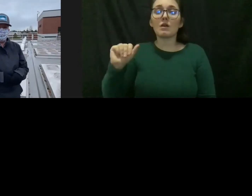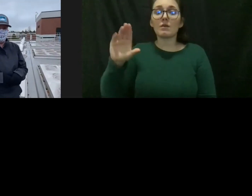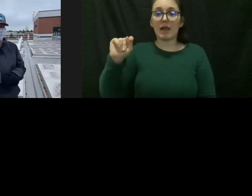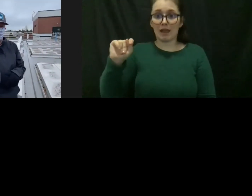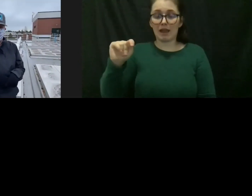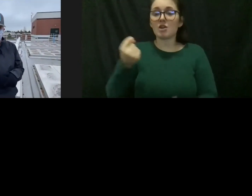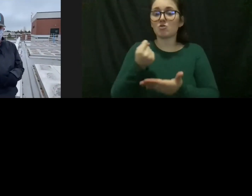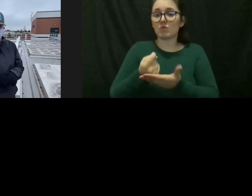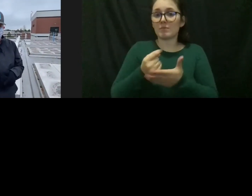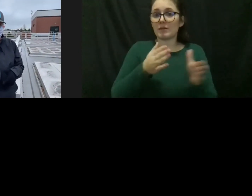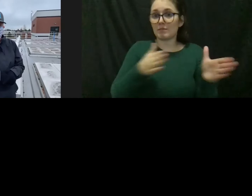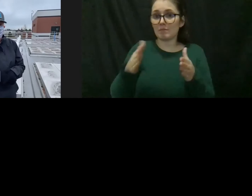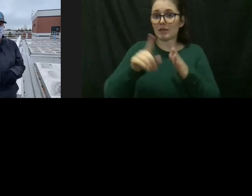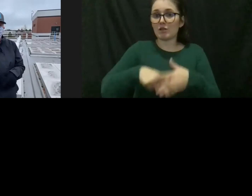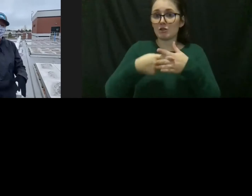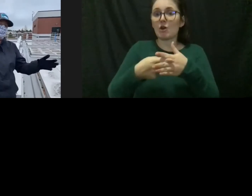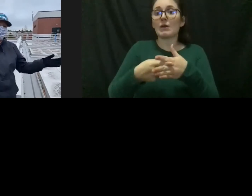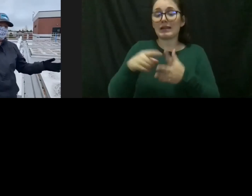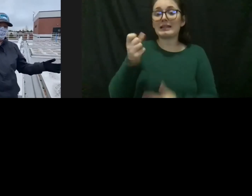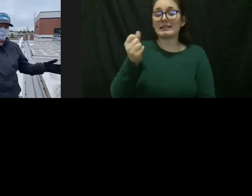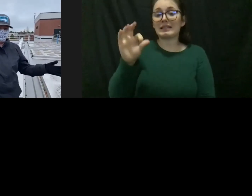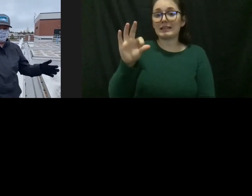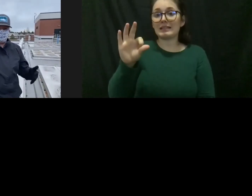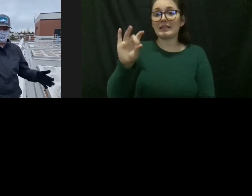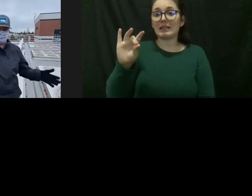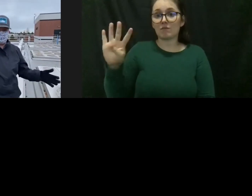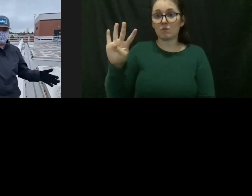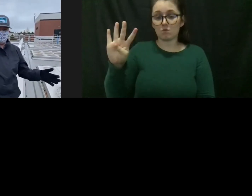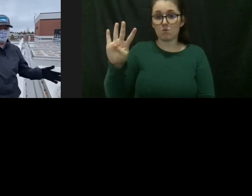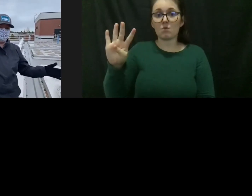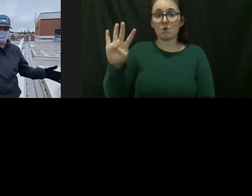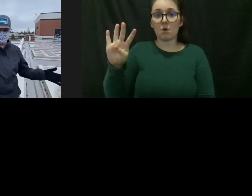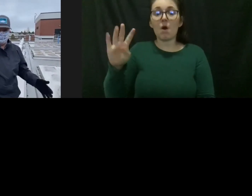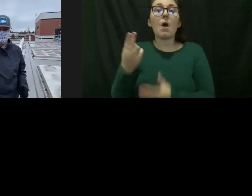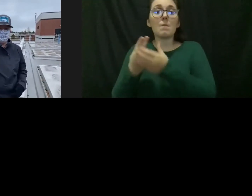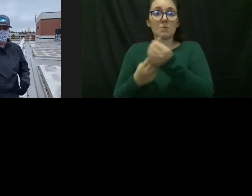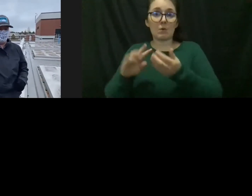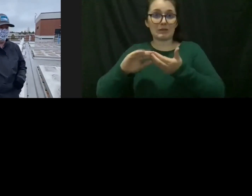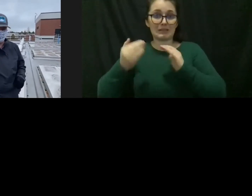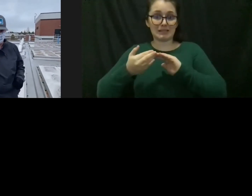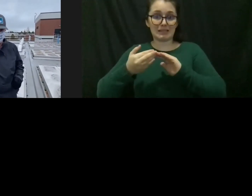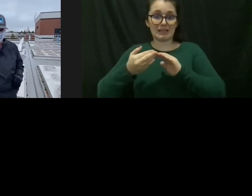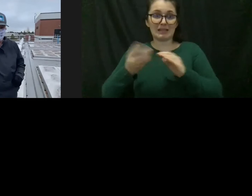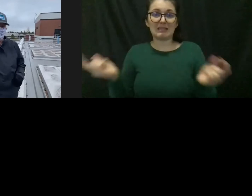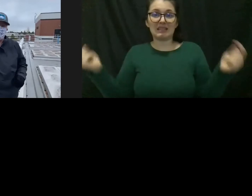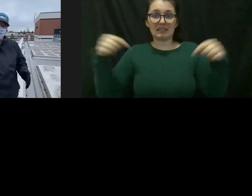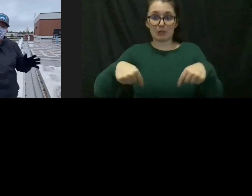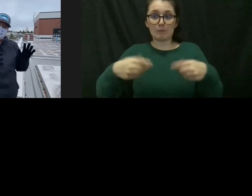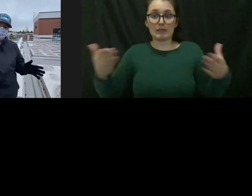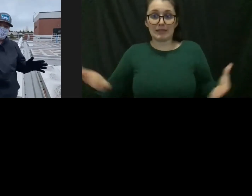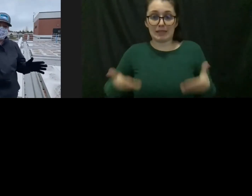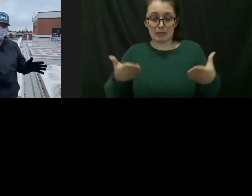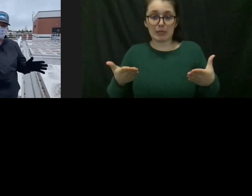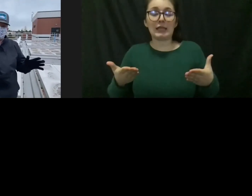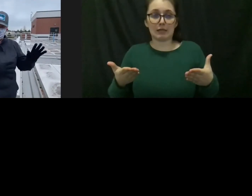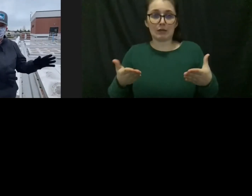in 1984, and we've been cleaning wastewater from Eugene, Springfield ever since here at the site. When